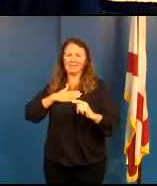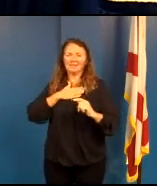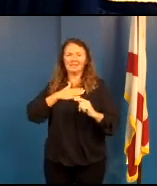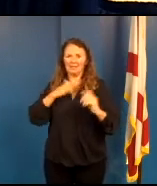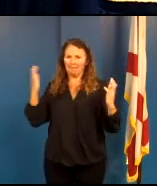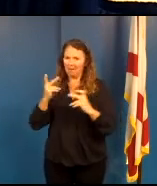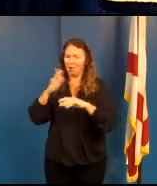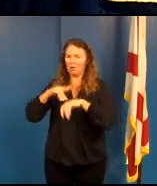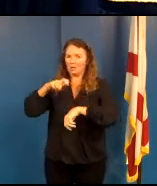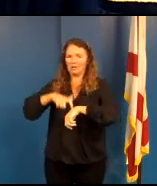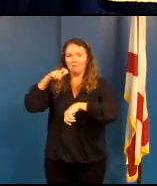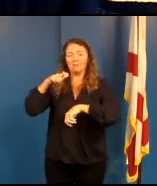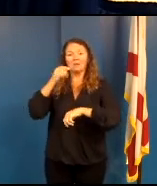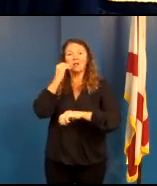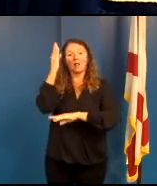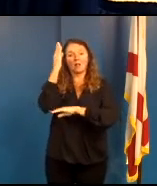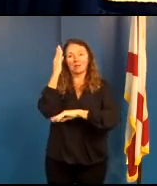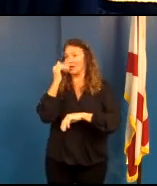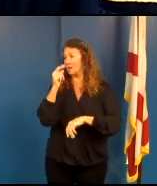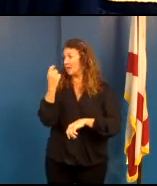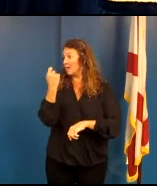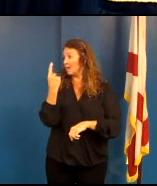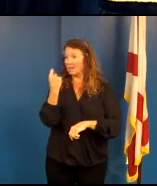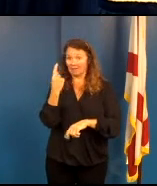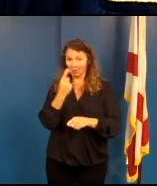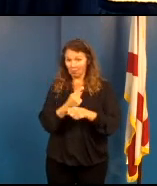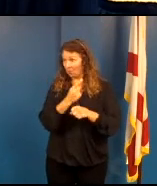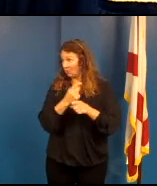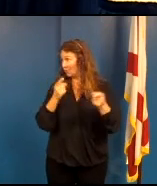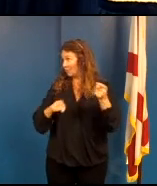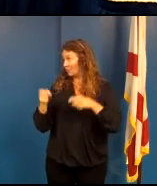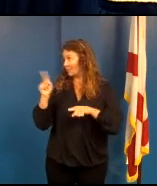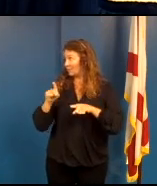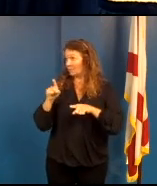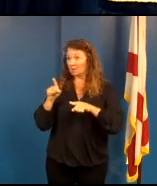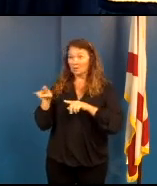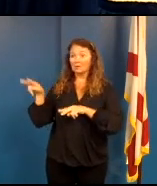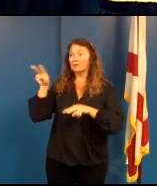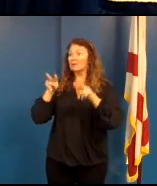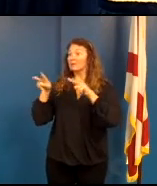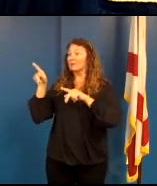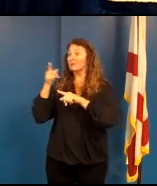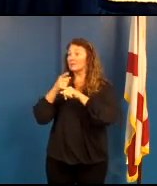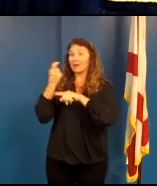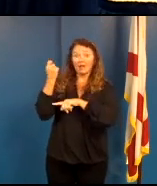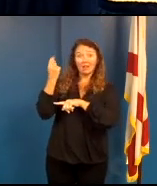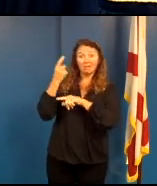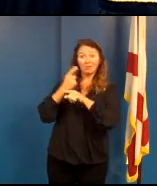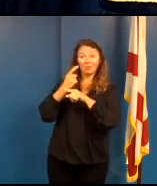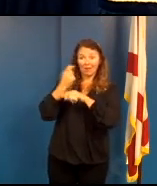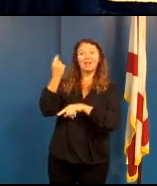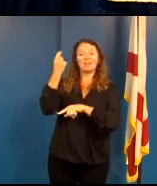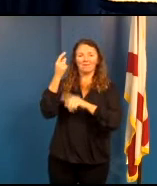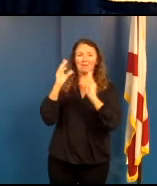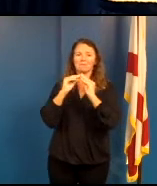need to be back here for lunch at 11. Is that, I'm looking here. It's at 11 o'clock. Right at